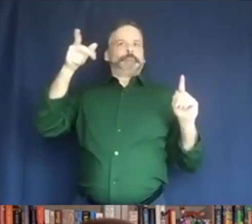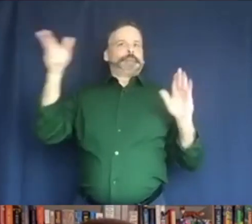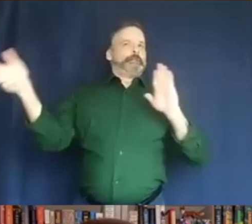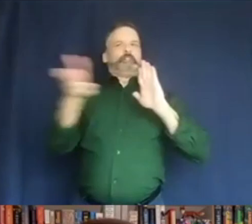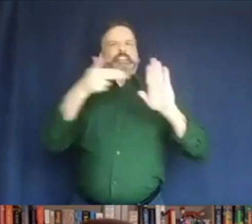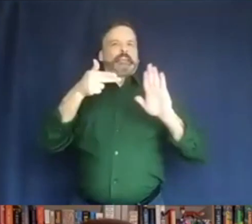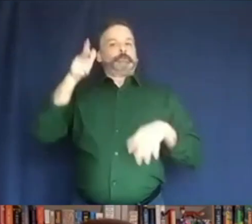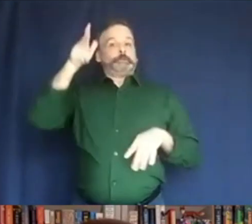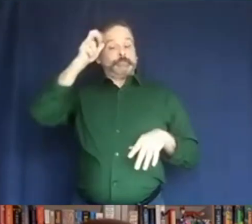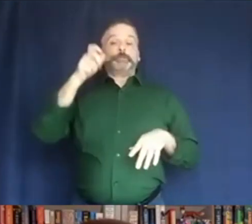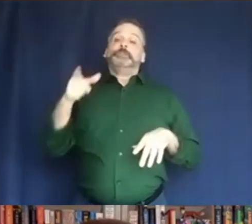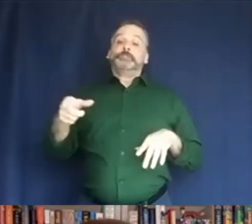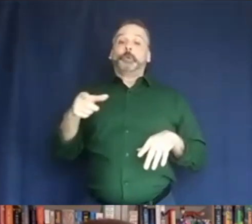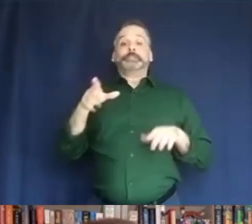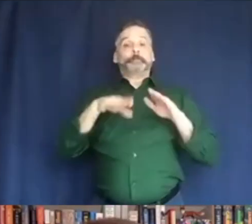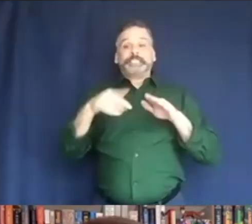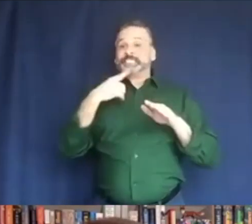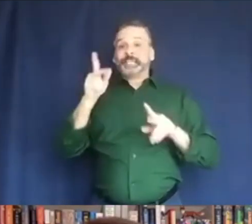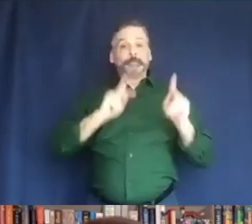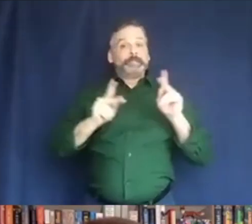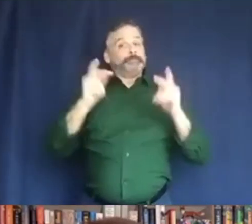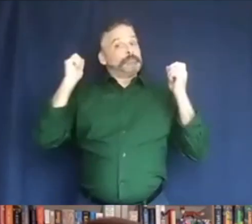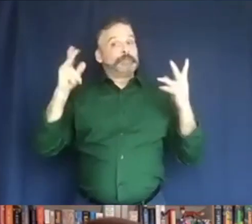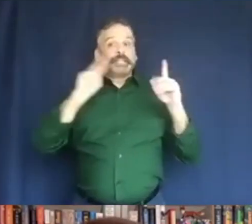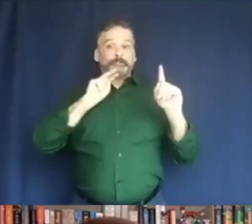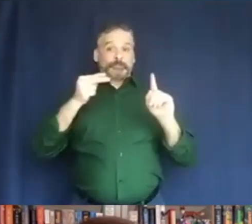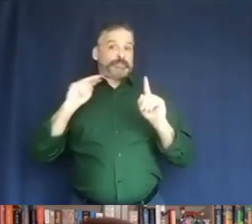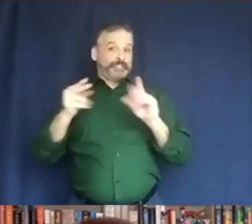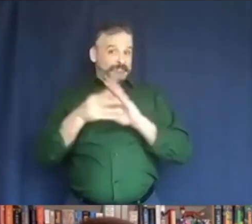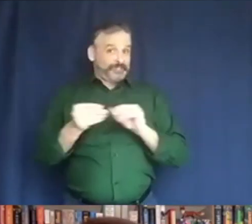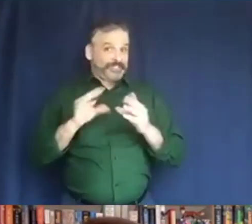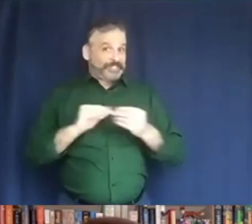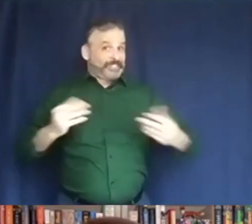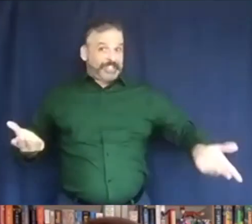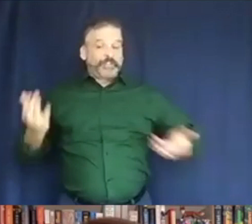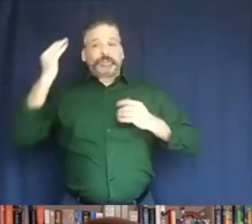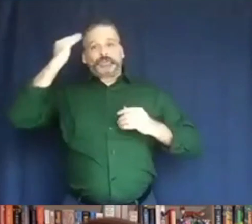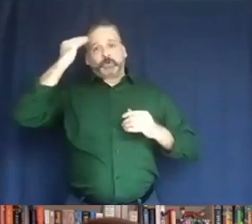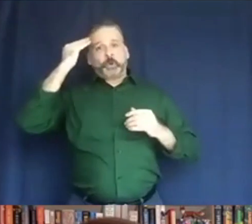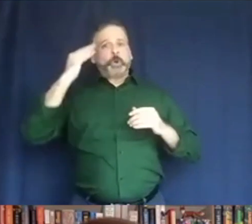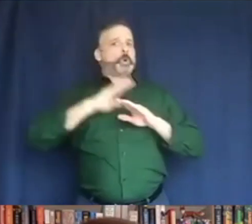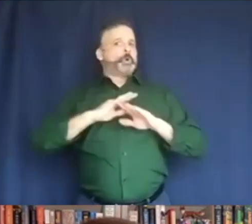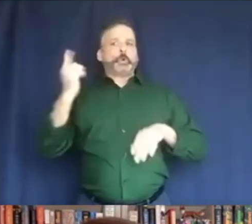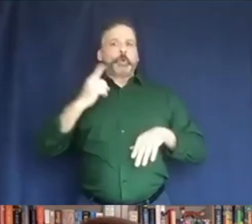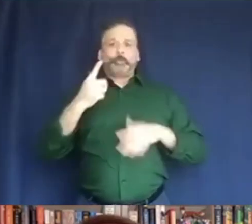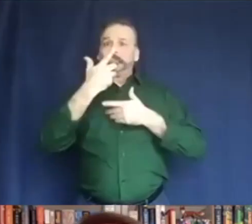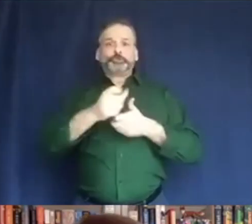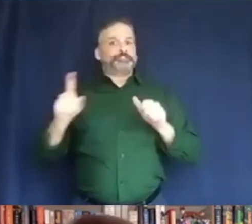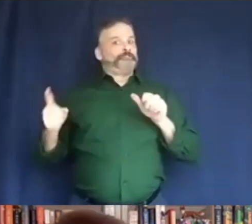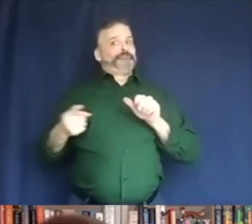it's basically telling people that there's so many different perspectives to the tale. And, you know, don't always trust the first one,